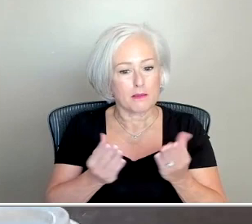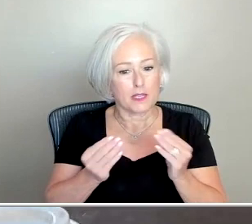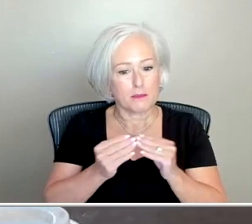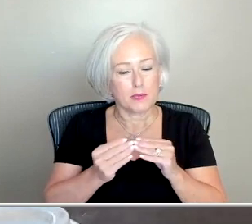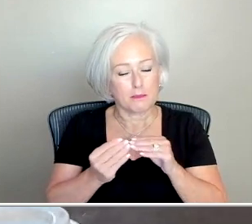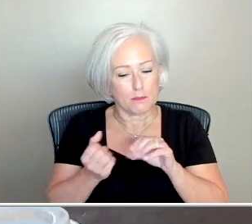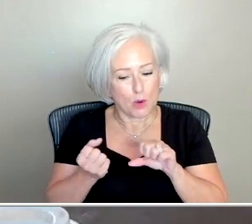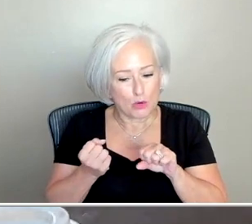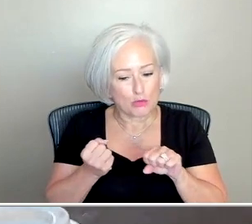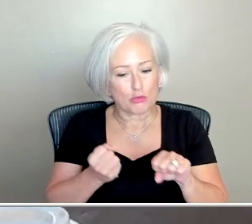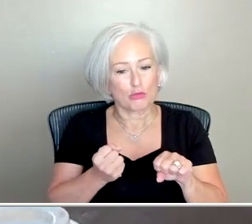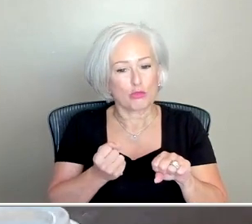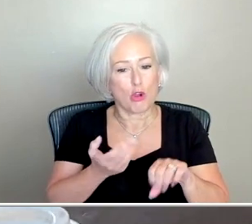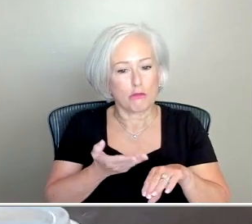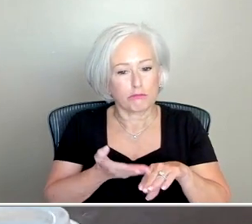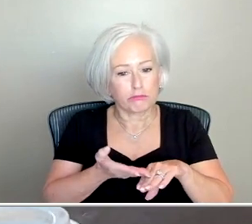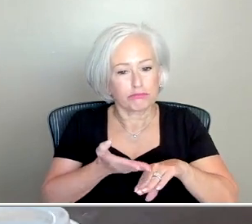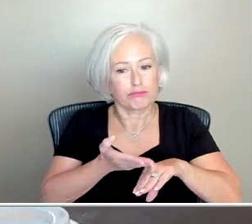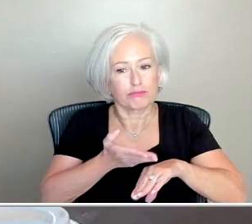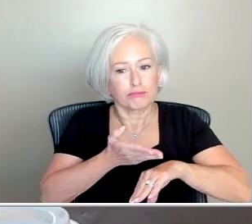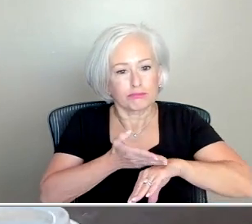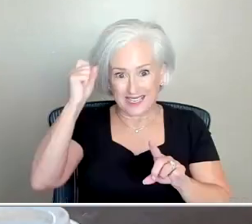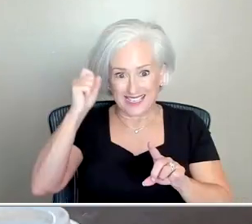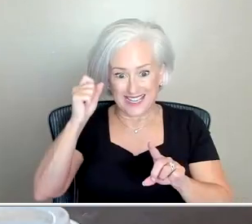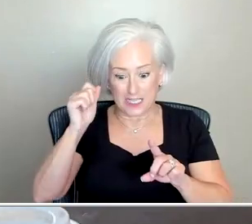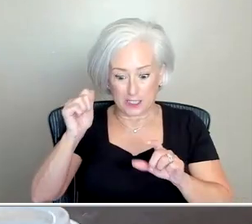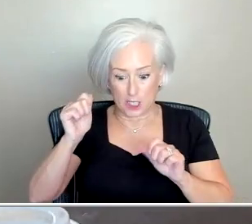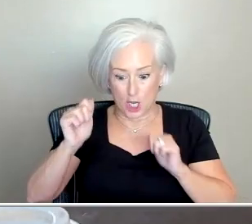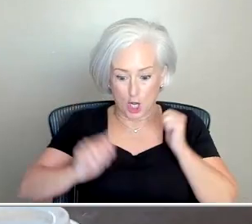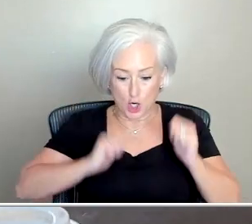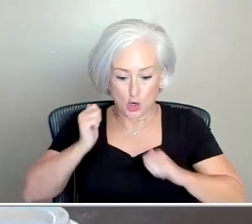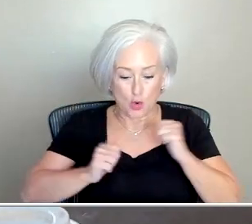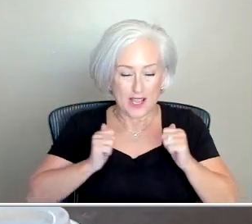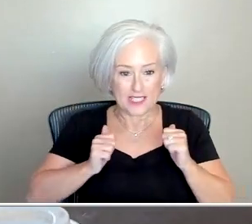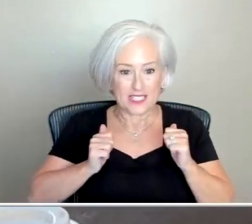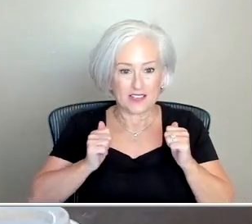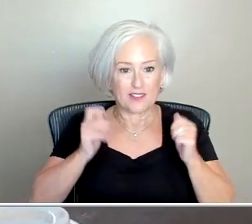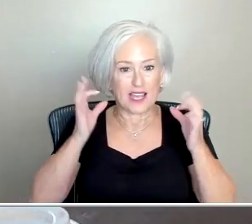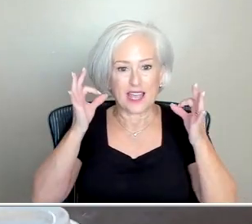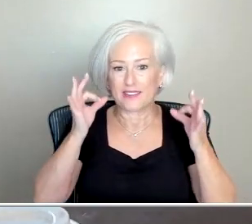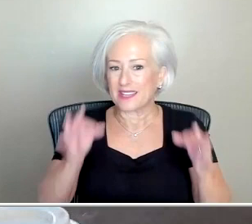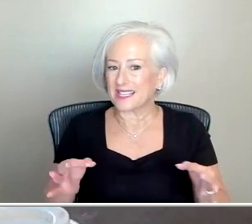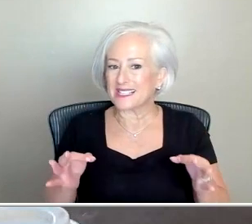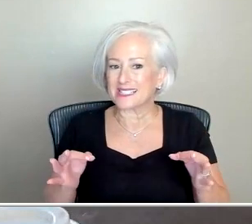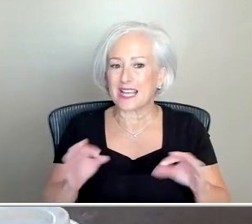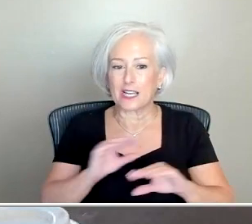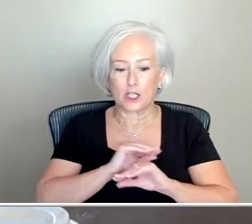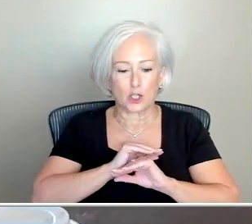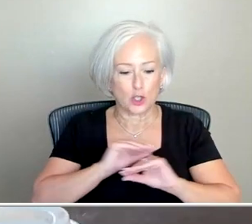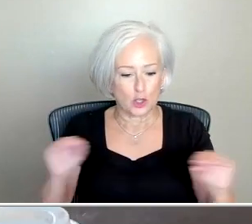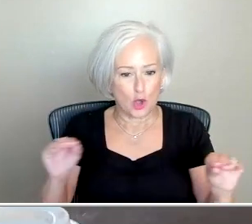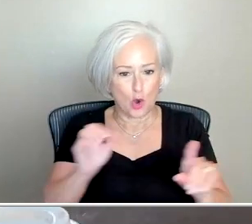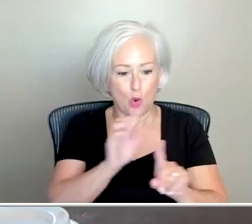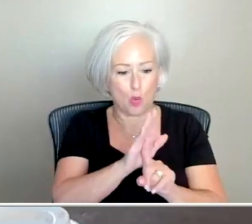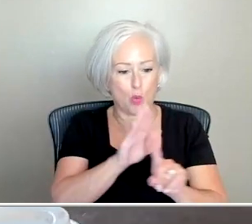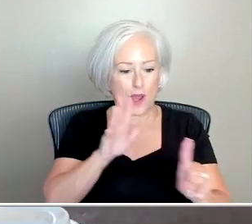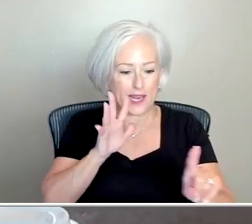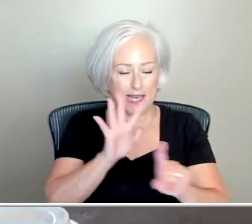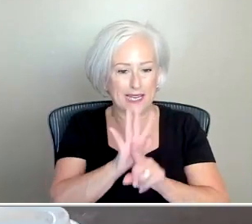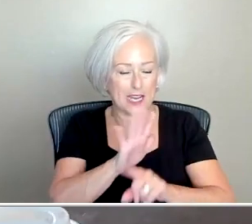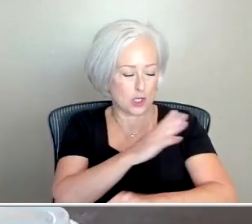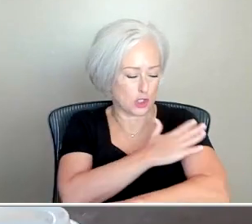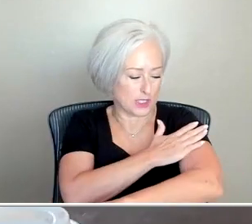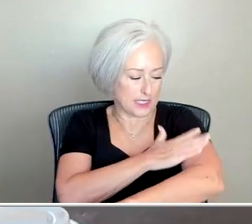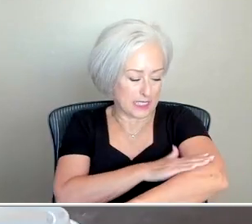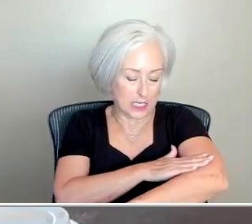aggressive, and it was decided not to have radiation for me at the end, which was good because Dr. Rosenthal and the team